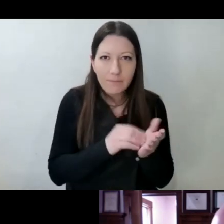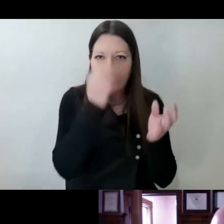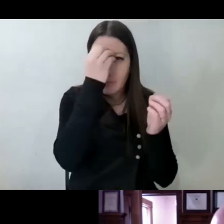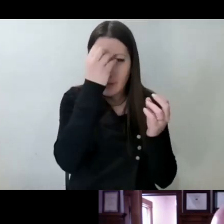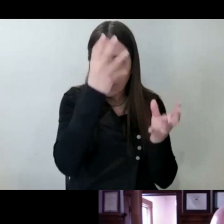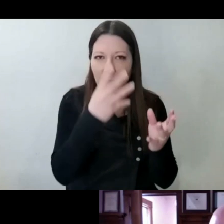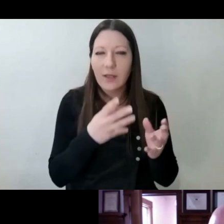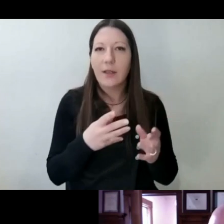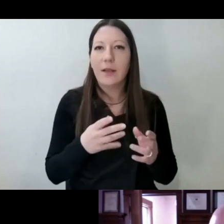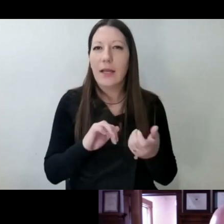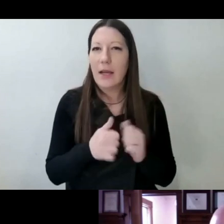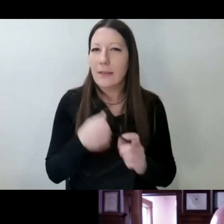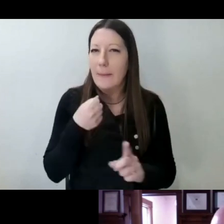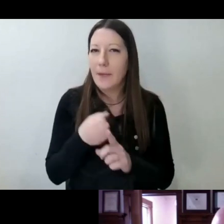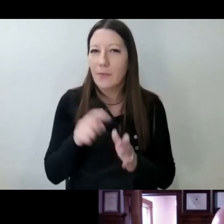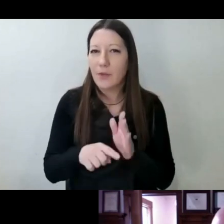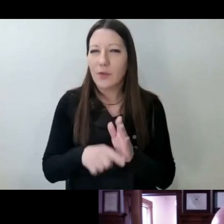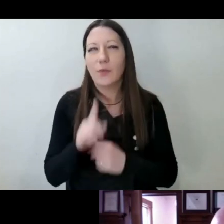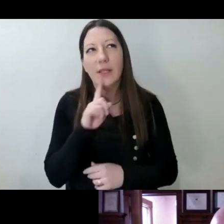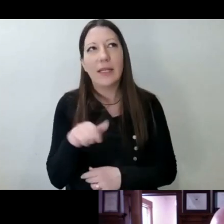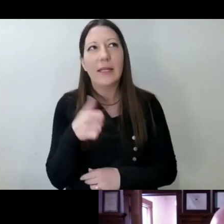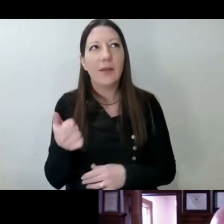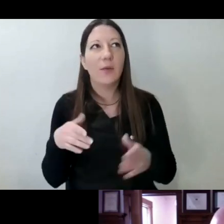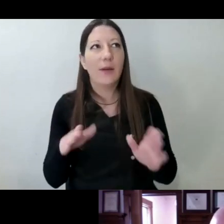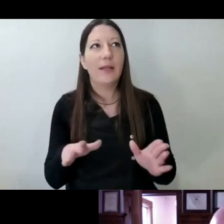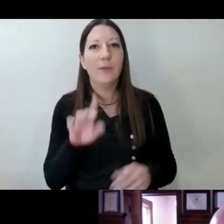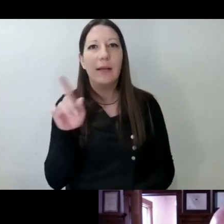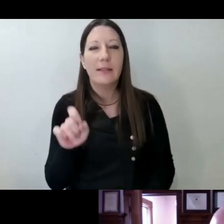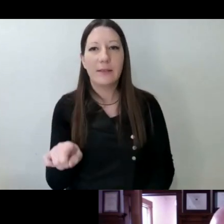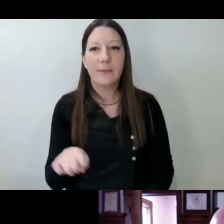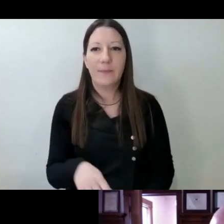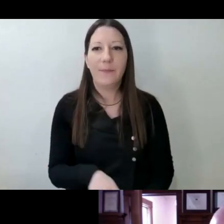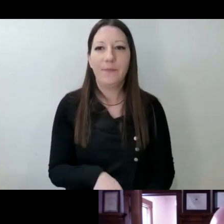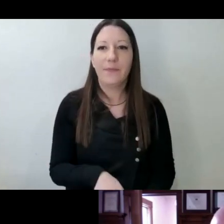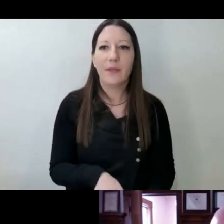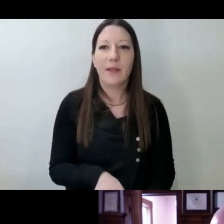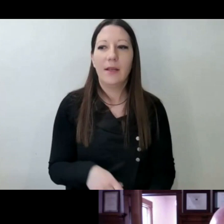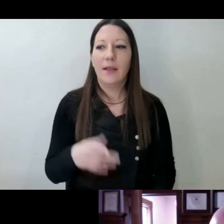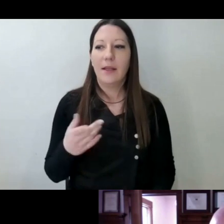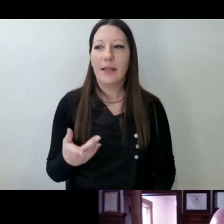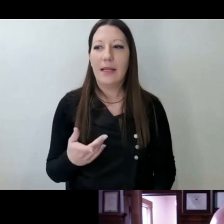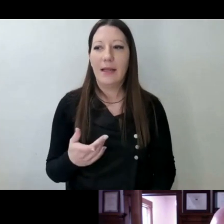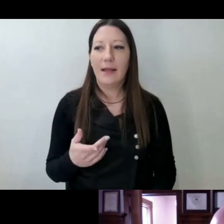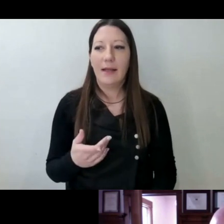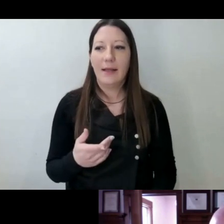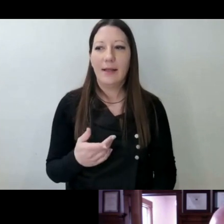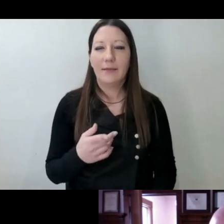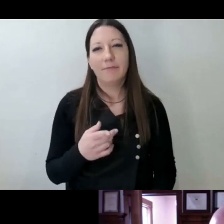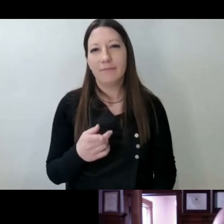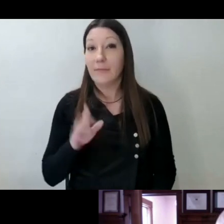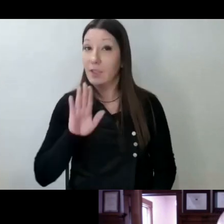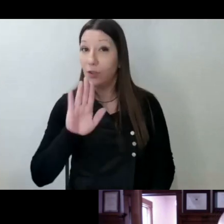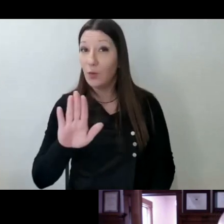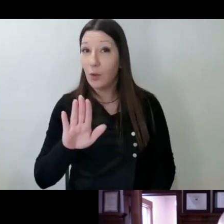it would be, how much does our methodologies and mindset change us, our actions, the effects